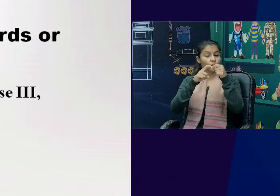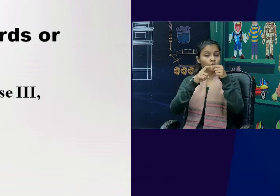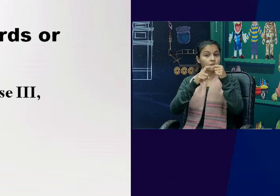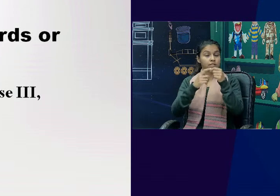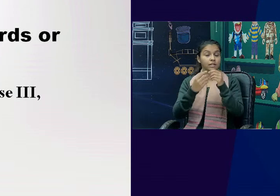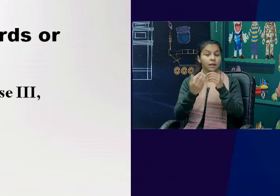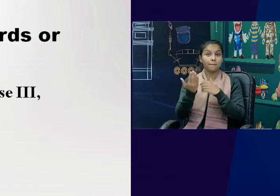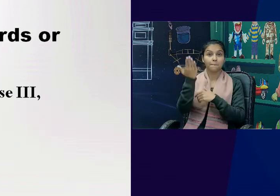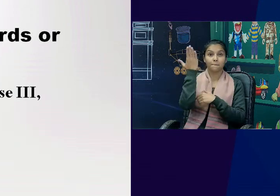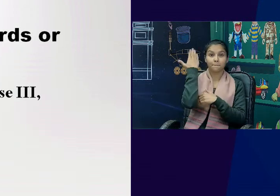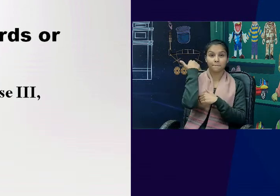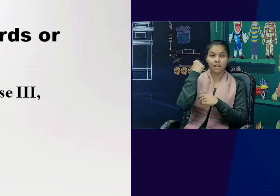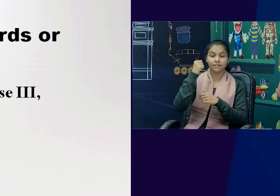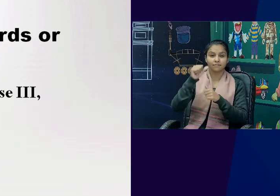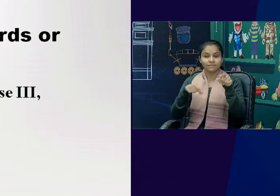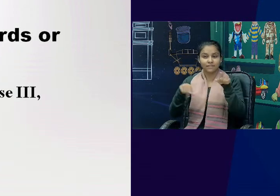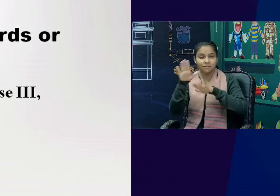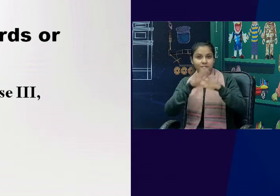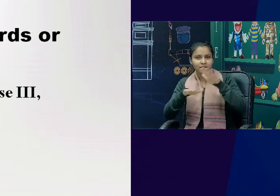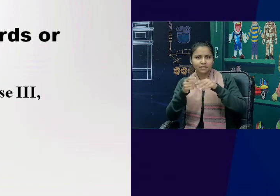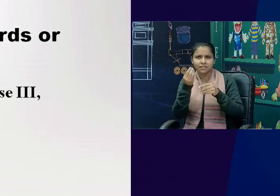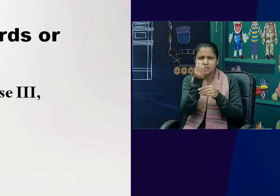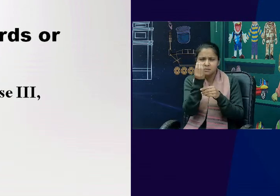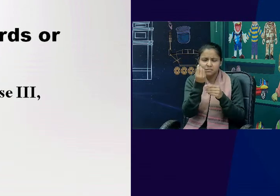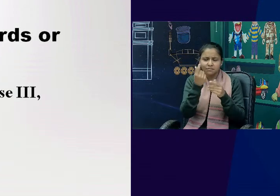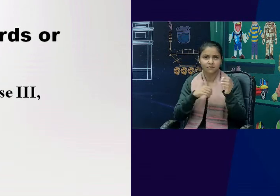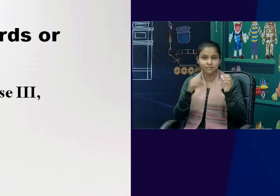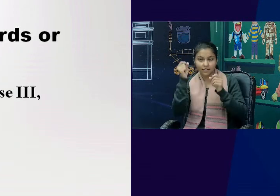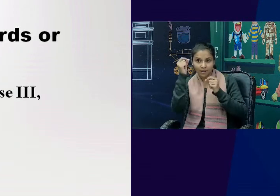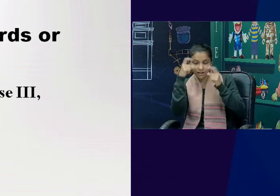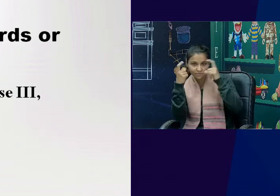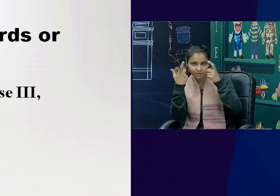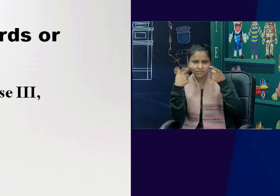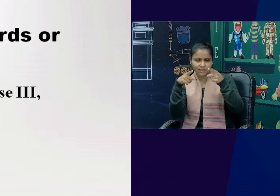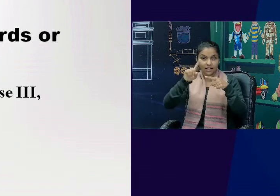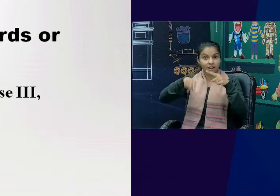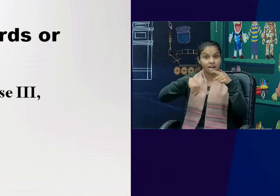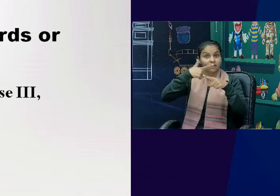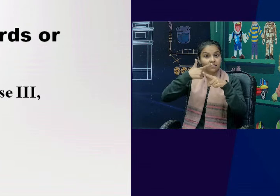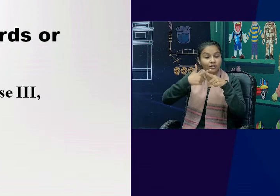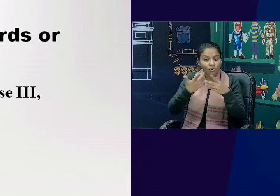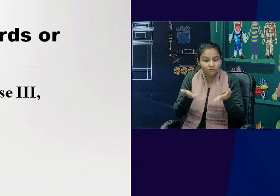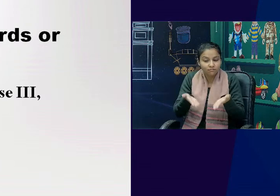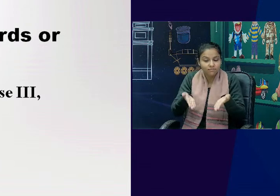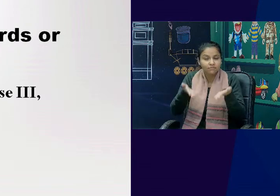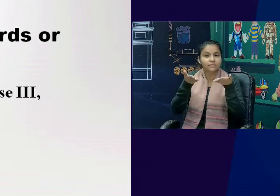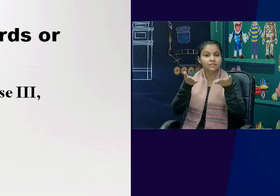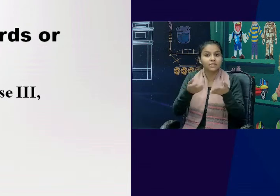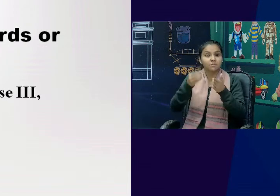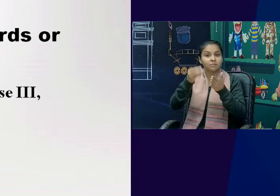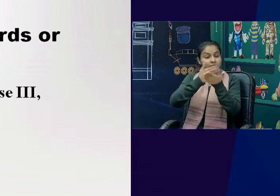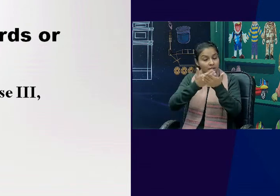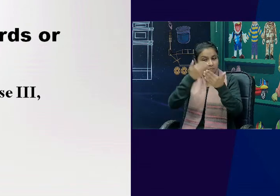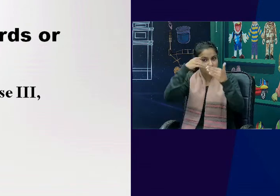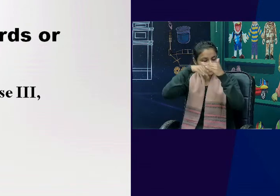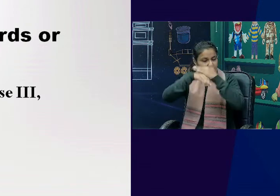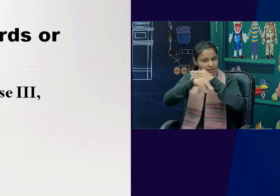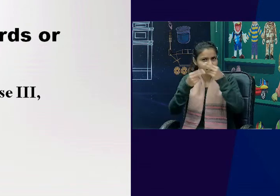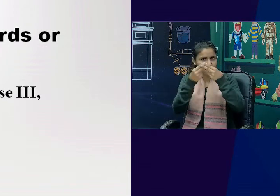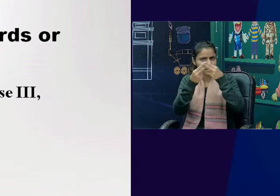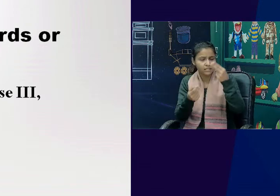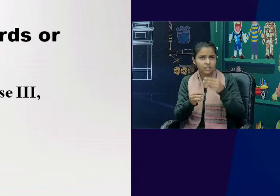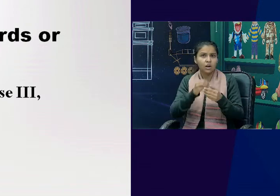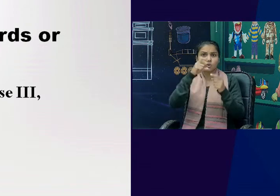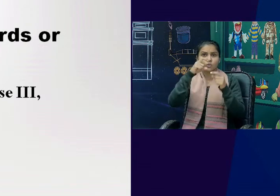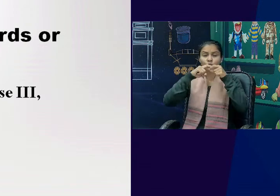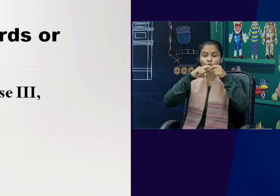exercise using some of the expressions in the chapter. Talk about the incident when you were scared. So it is a question in the chapter